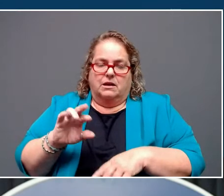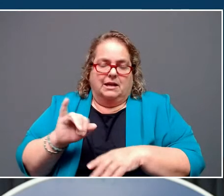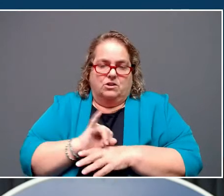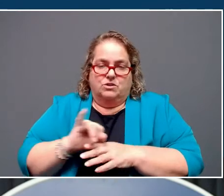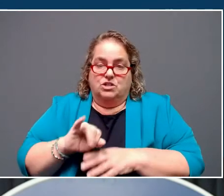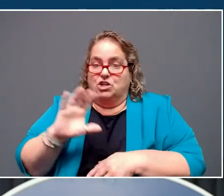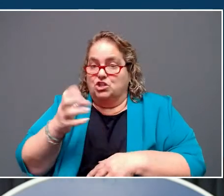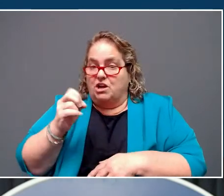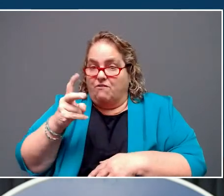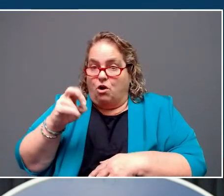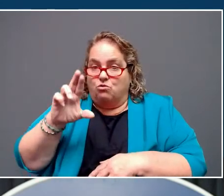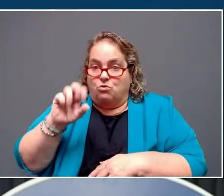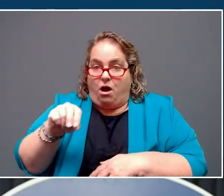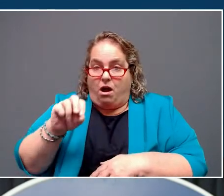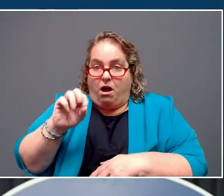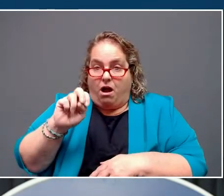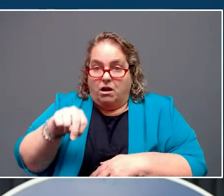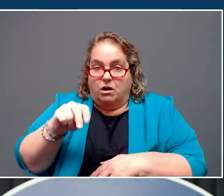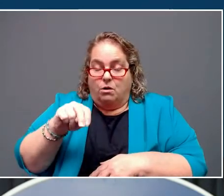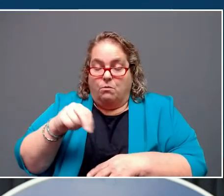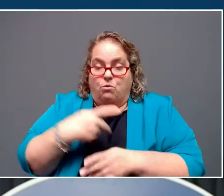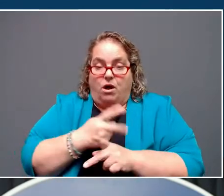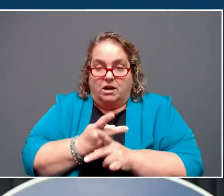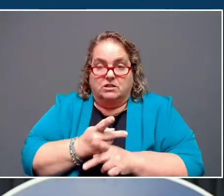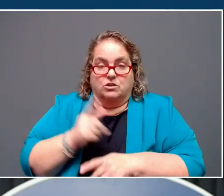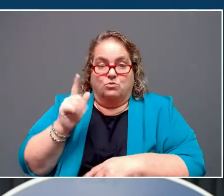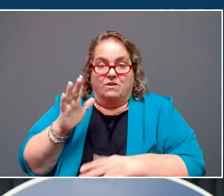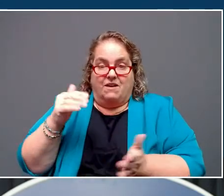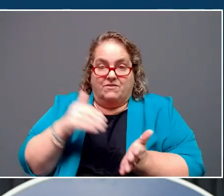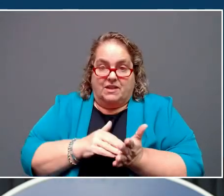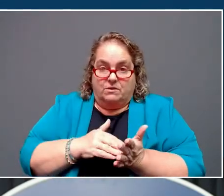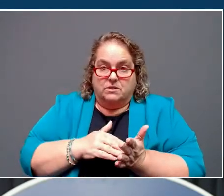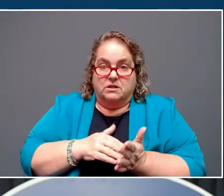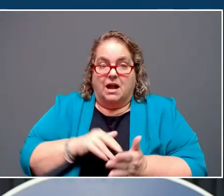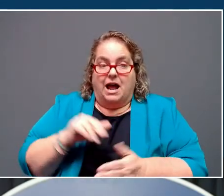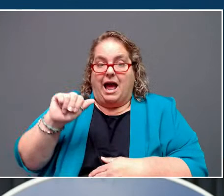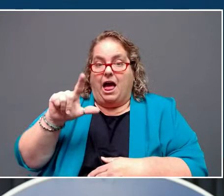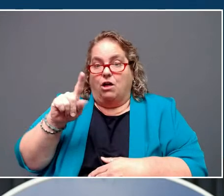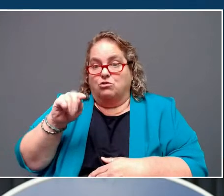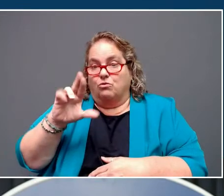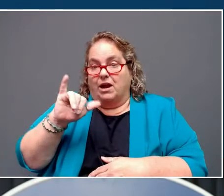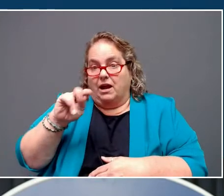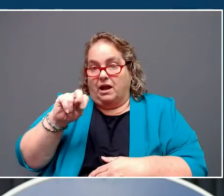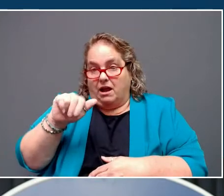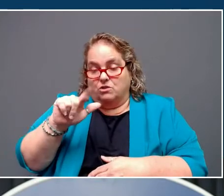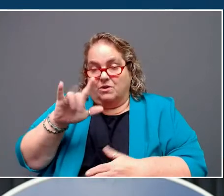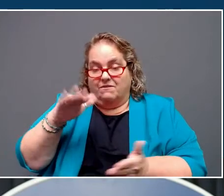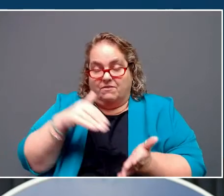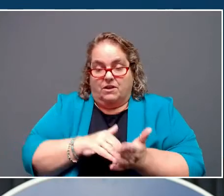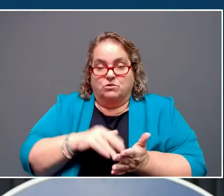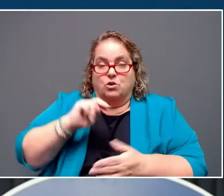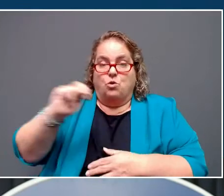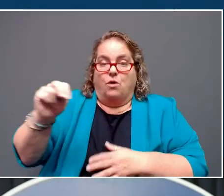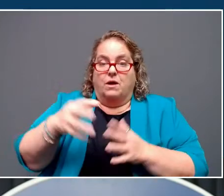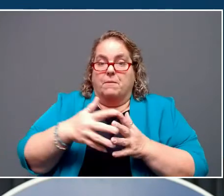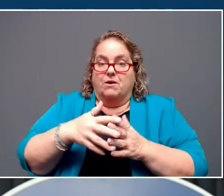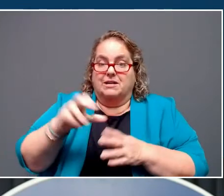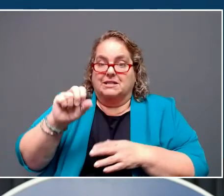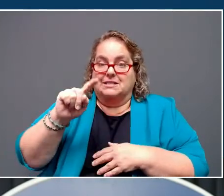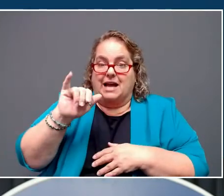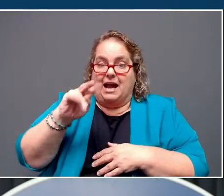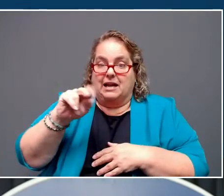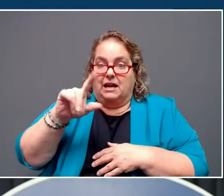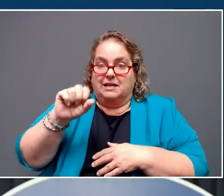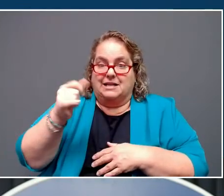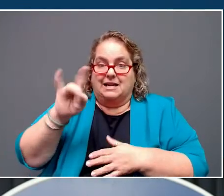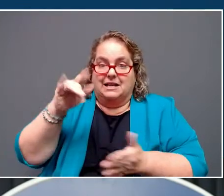Company, $25,000. Altria, $25,000. North American Stainless, $18,200. United